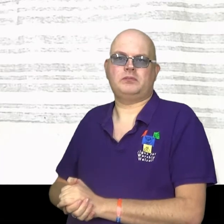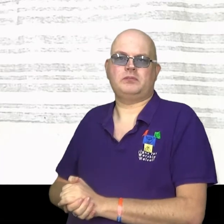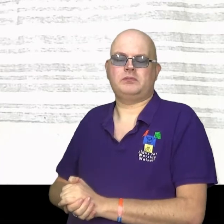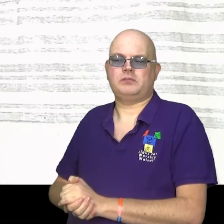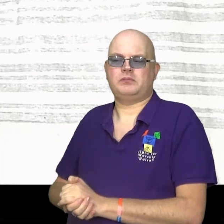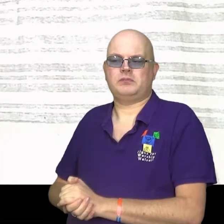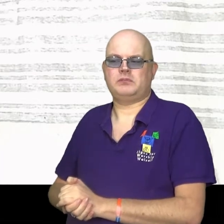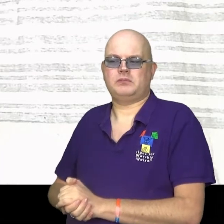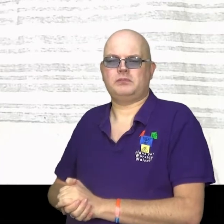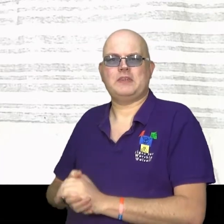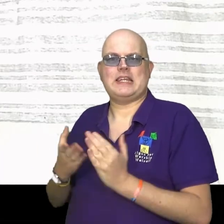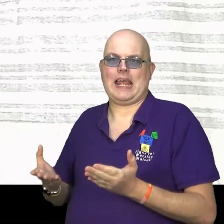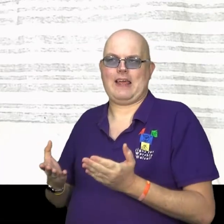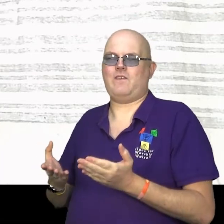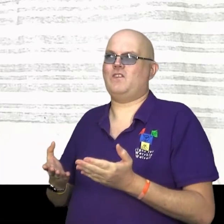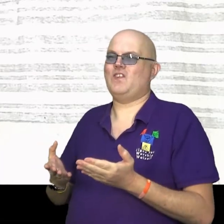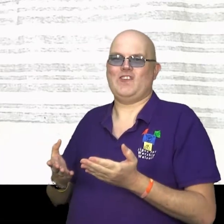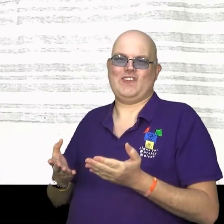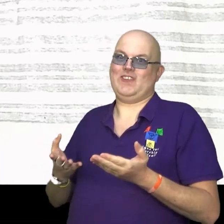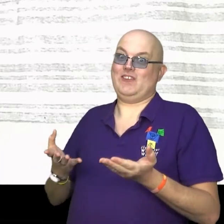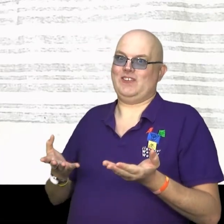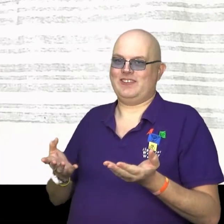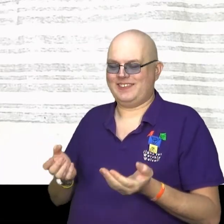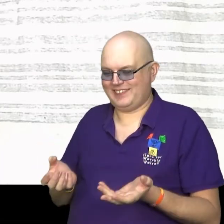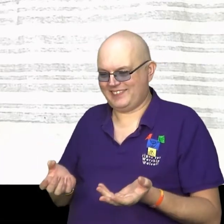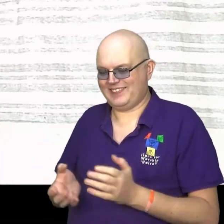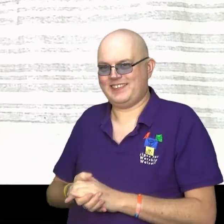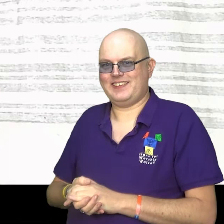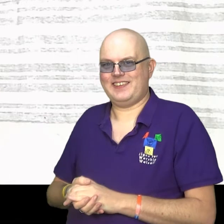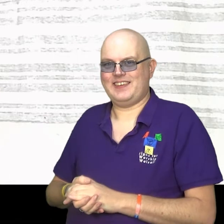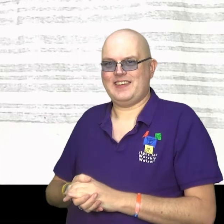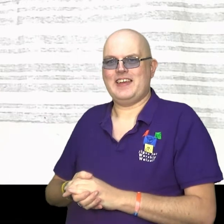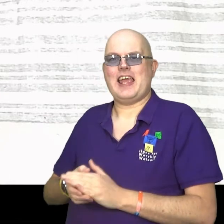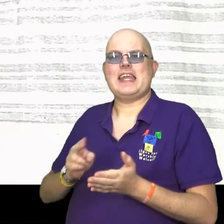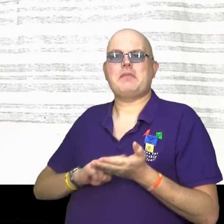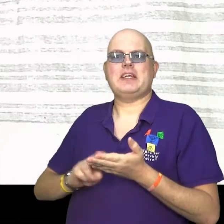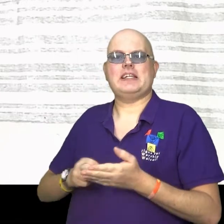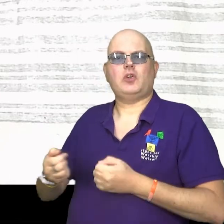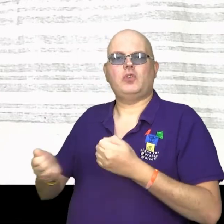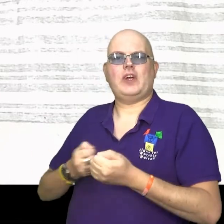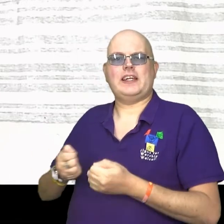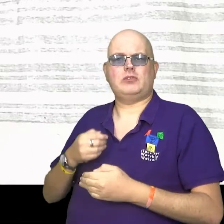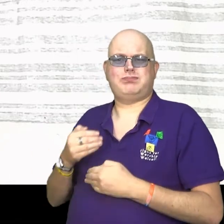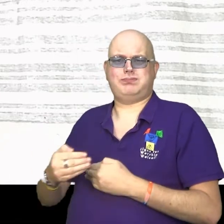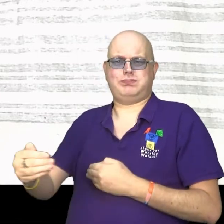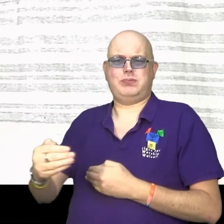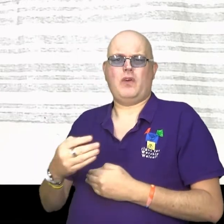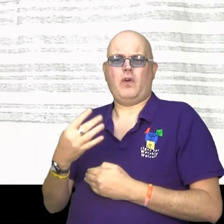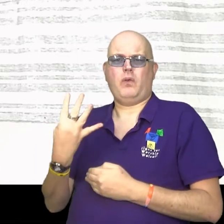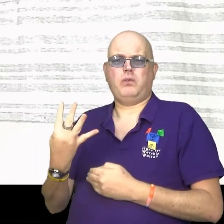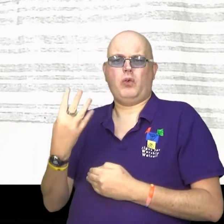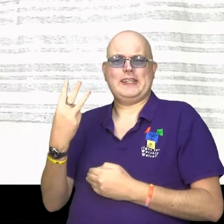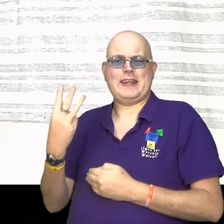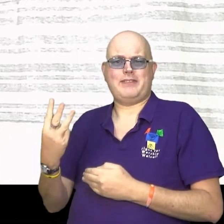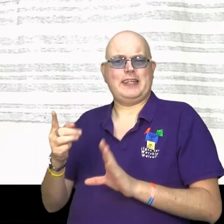here's where it all gets just a little bit Game of Thrones. Nebuchadnezzar had a long reign of